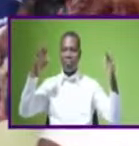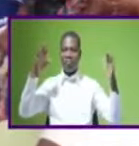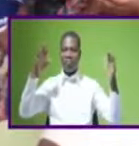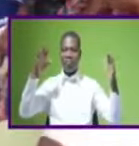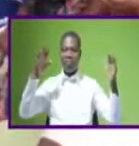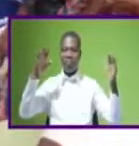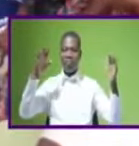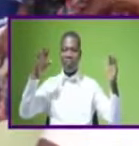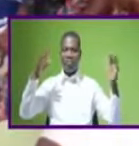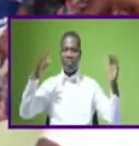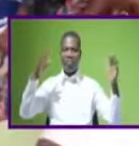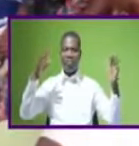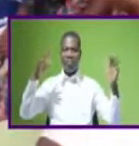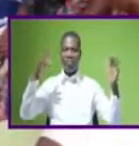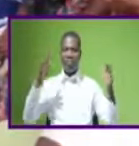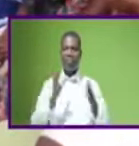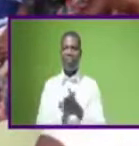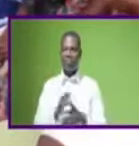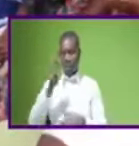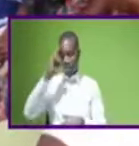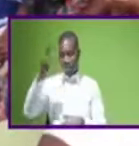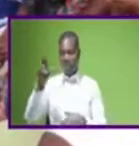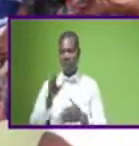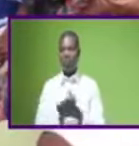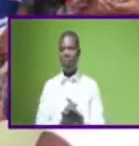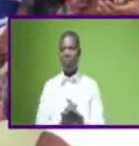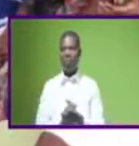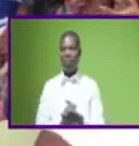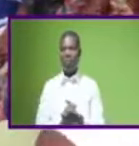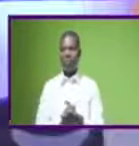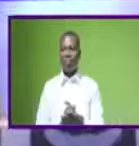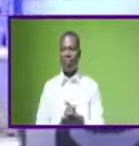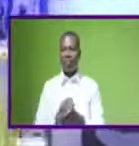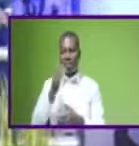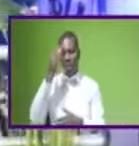And a yes. Hello. Hi.